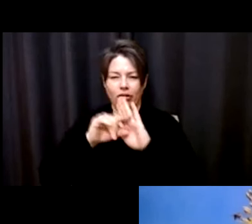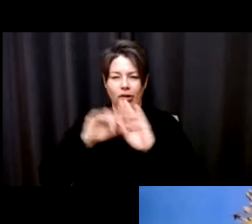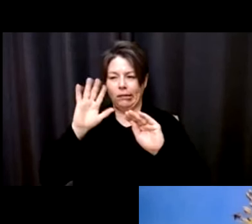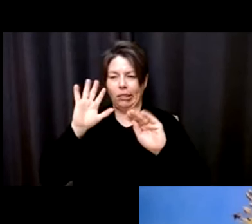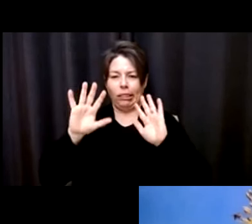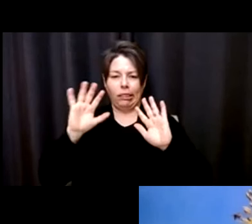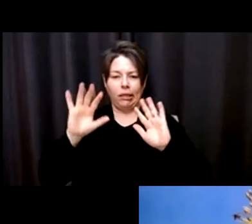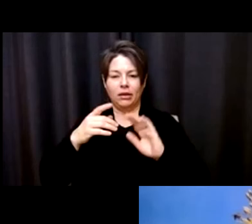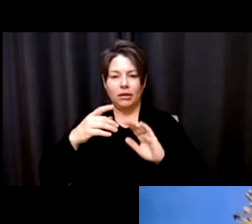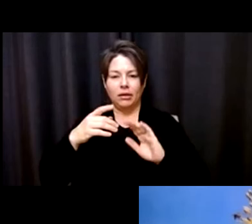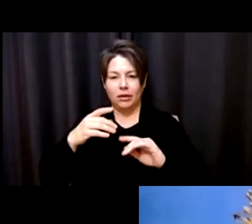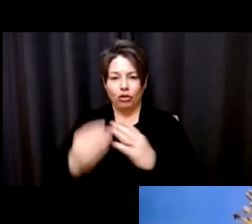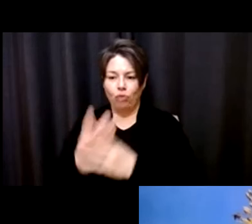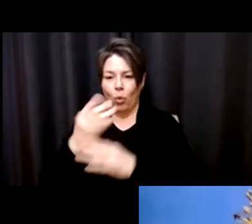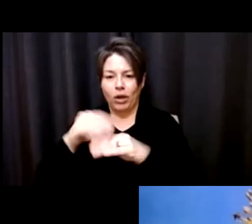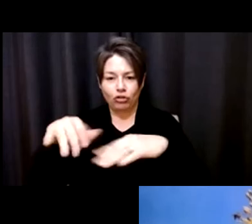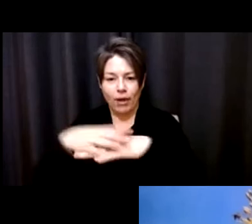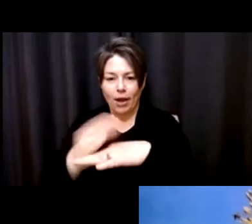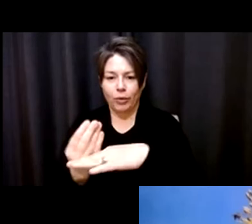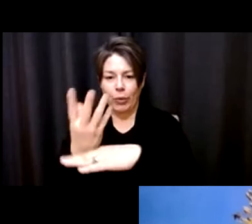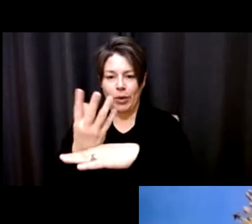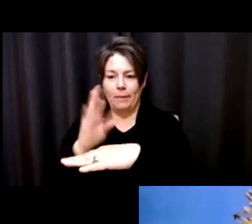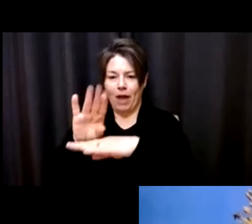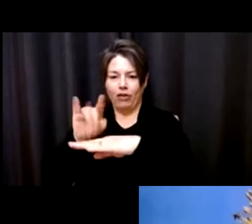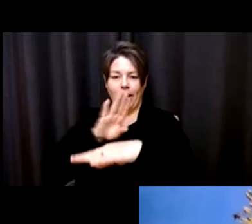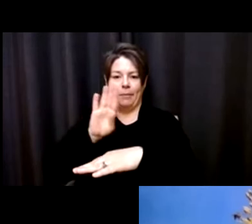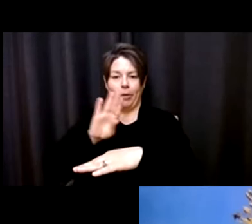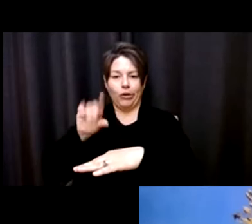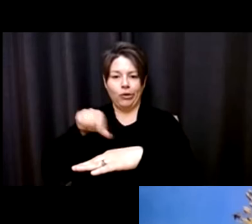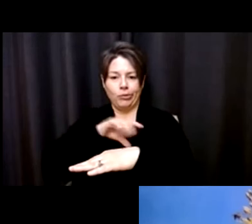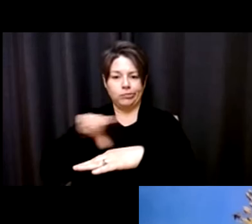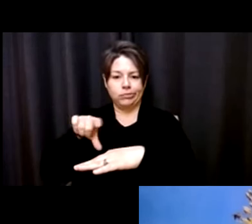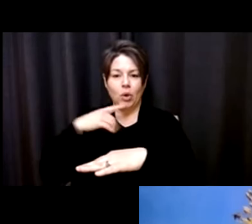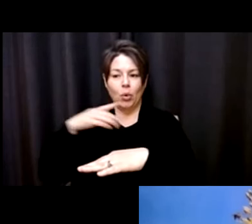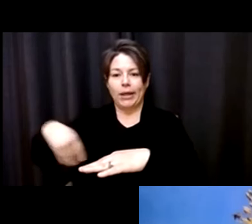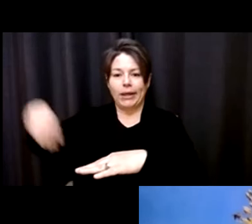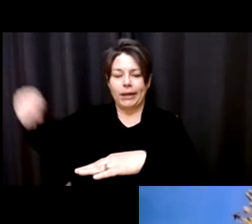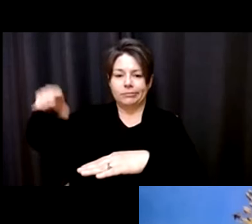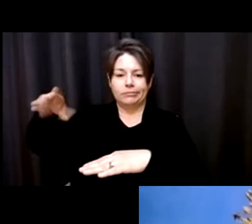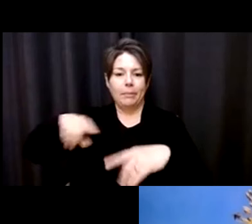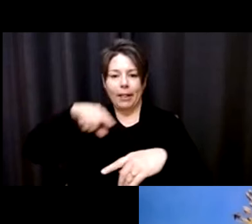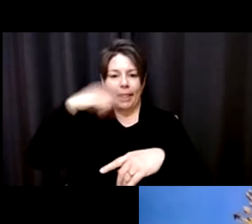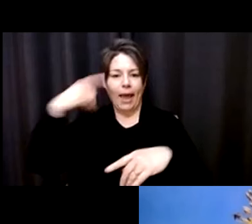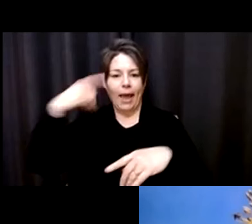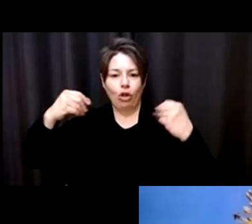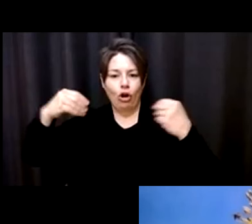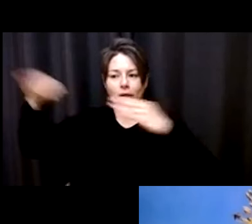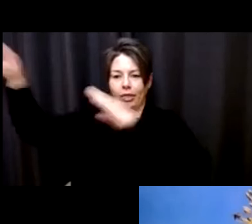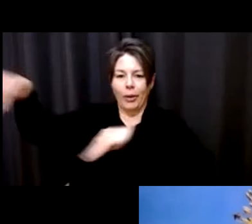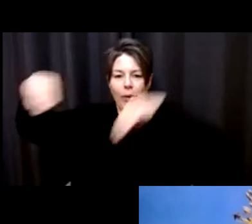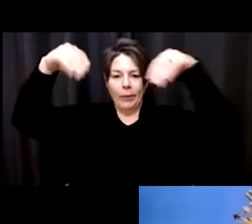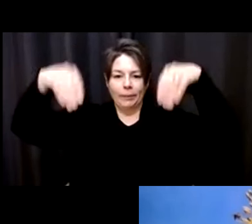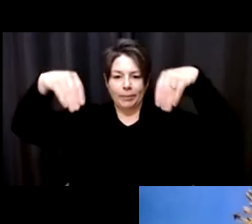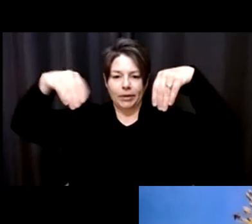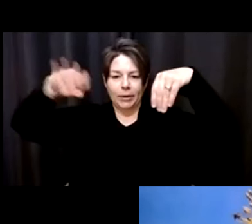the barbecue that we did bring a black cloth out and held it behind it to make it look like it was photo